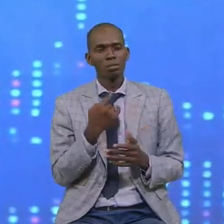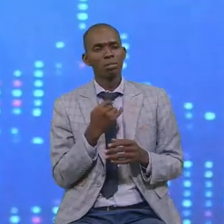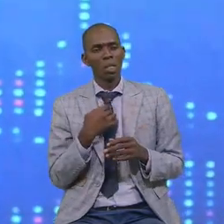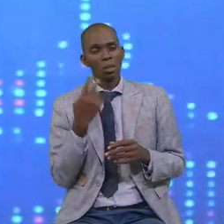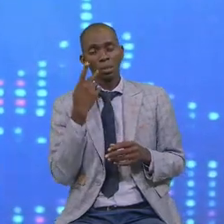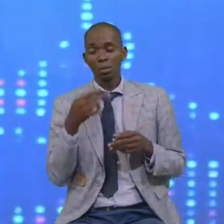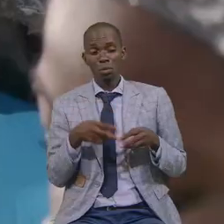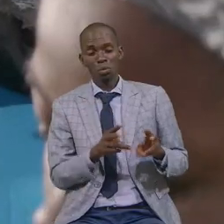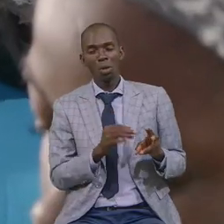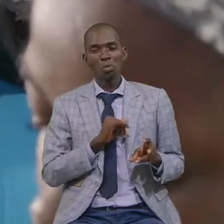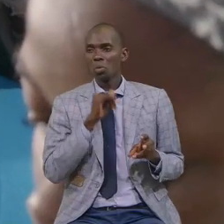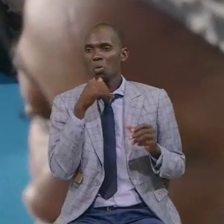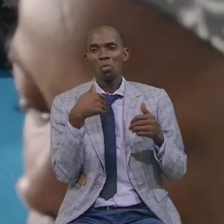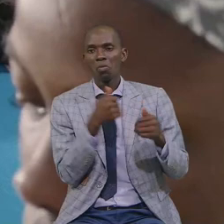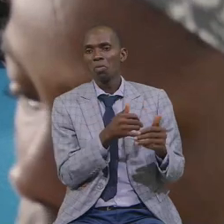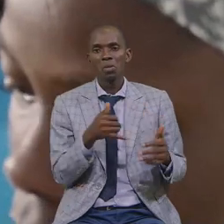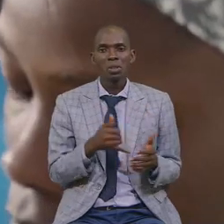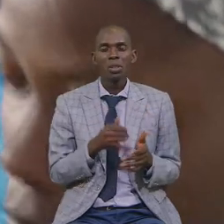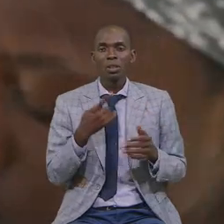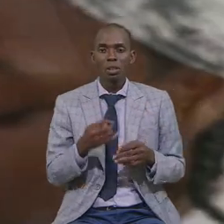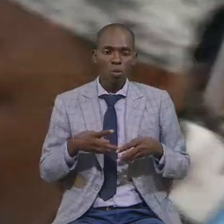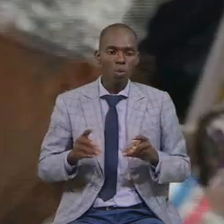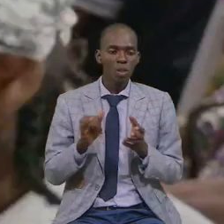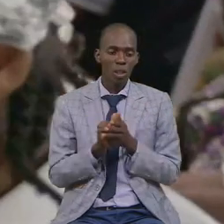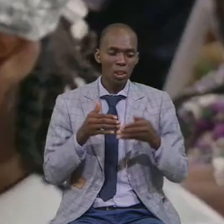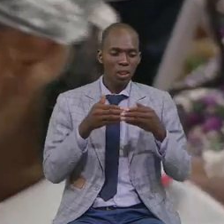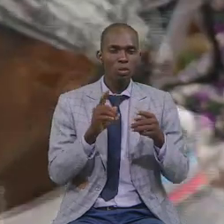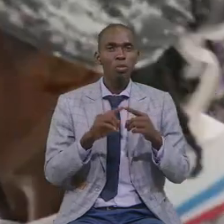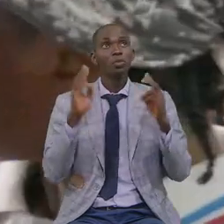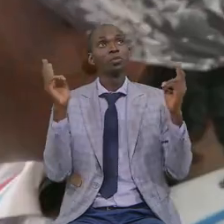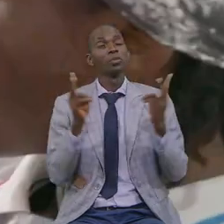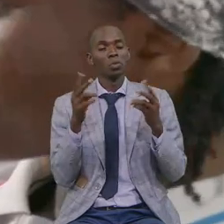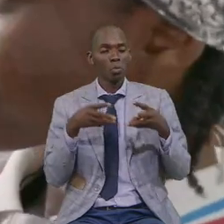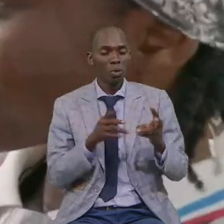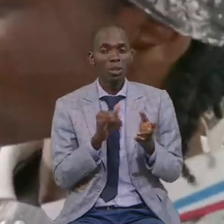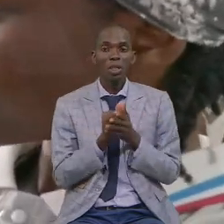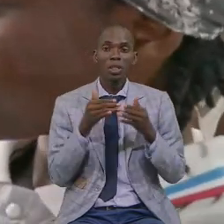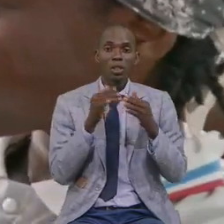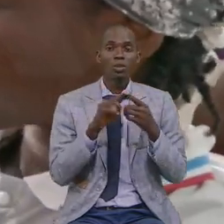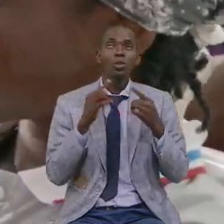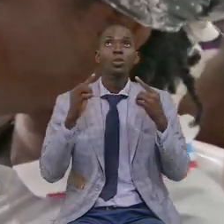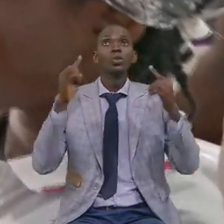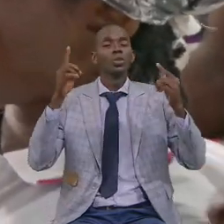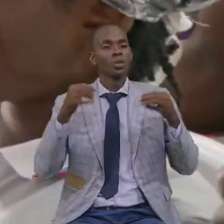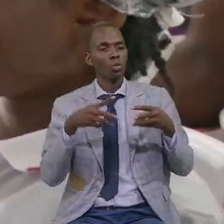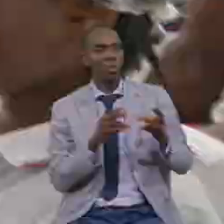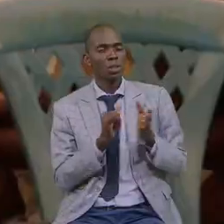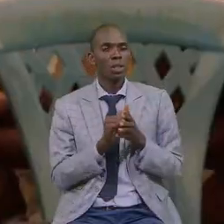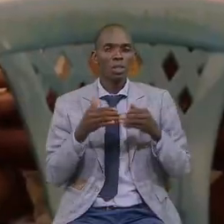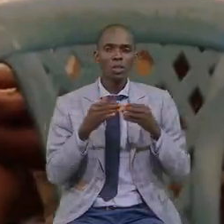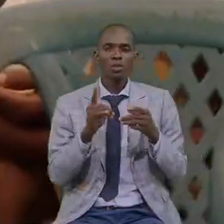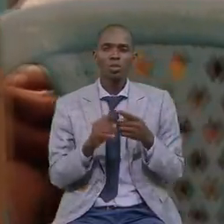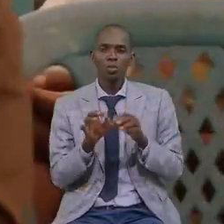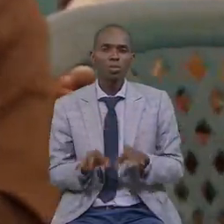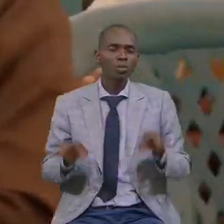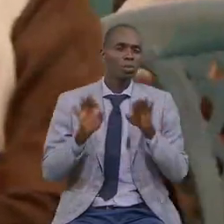road. The road that leads to victory, the road that leads to success, the road that leads to significance in life